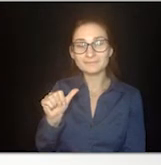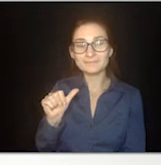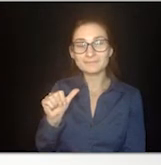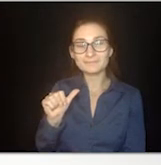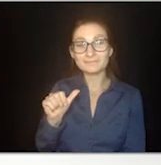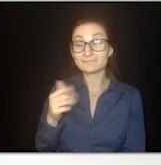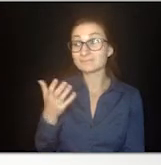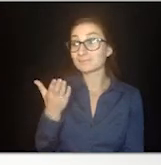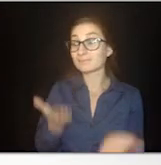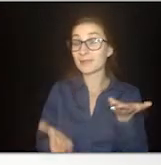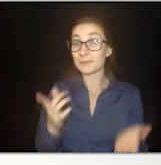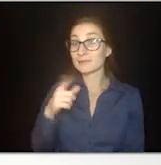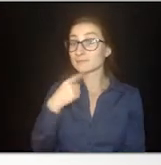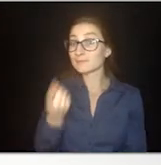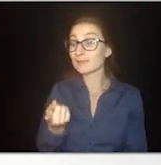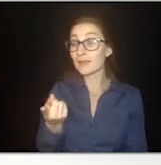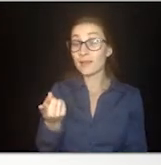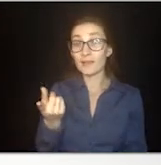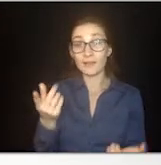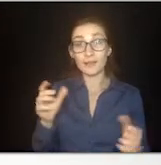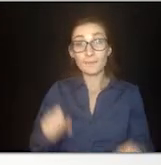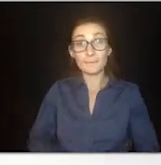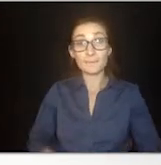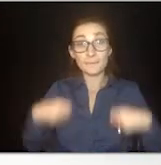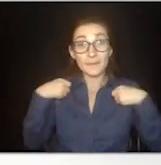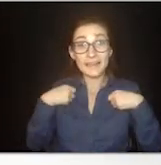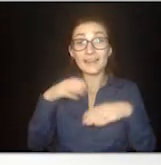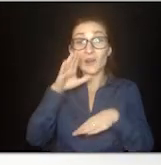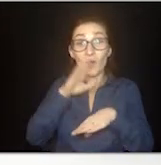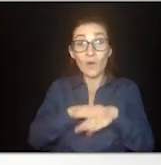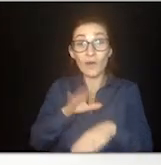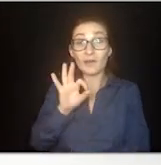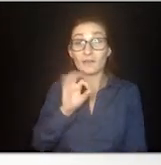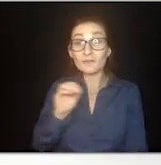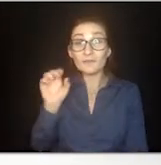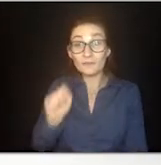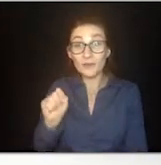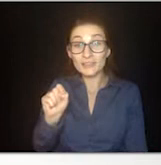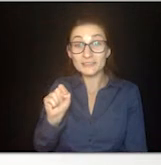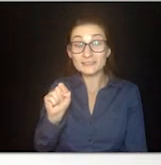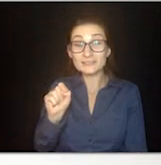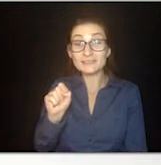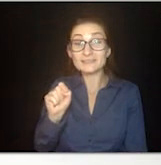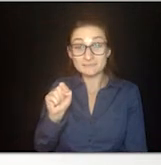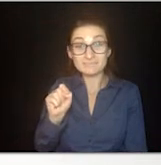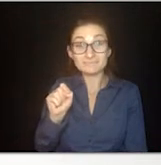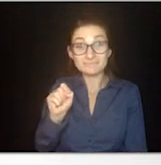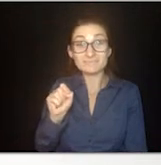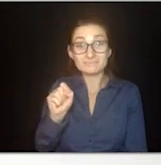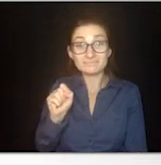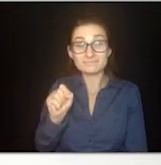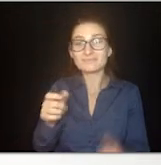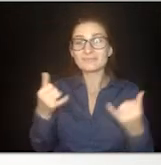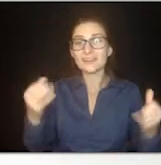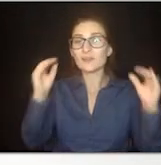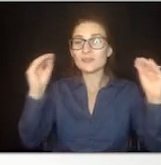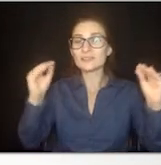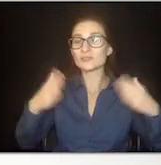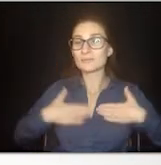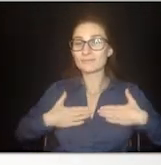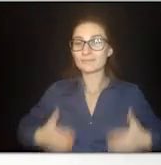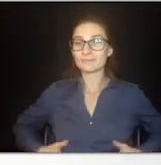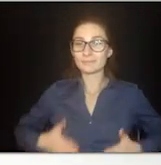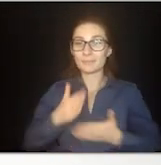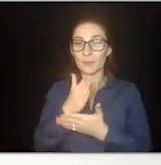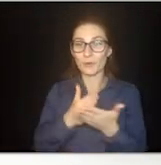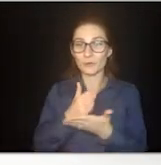And maybe you say, let's put the blanket on your foot. And then we rock with the blanket, or you're